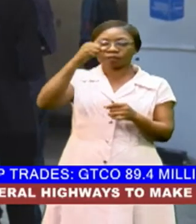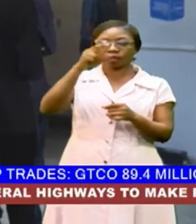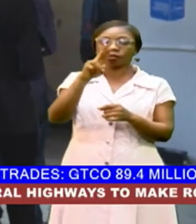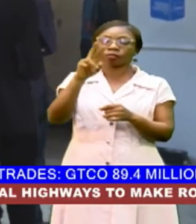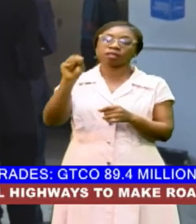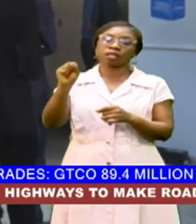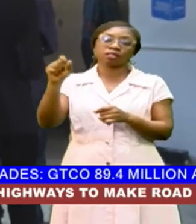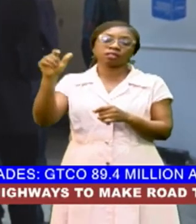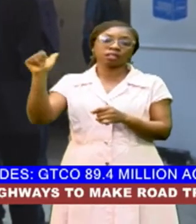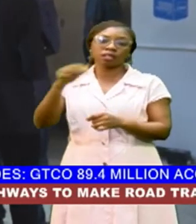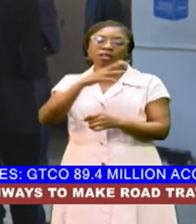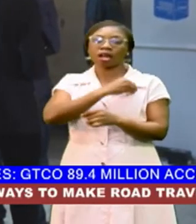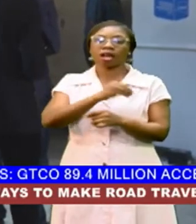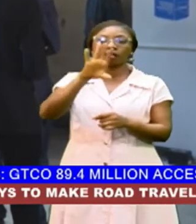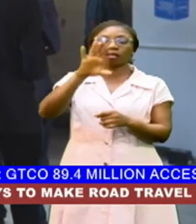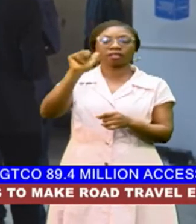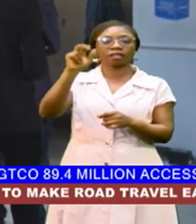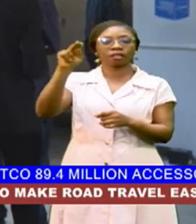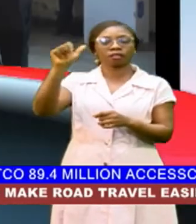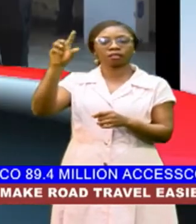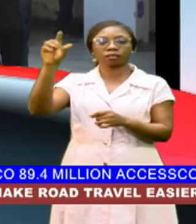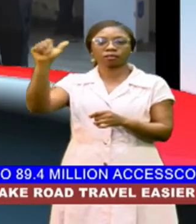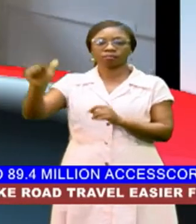USA, and Canada.